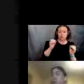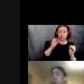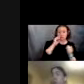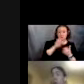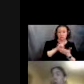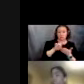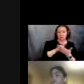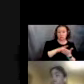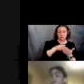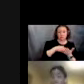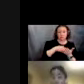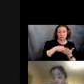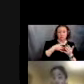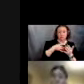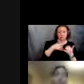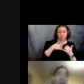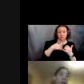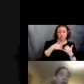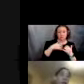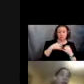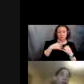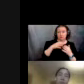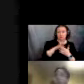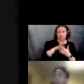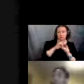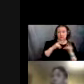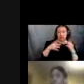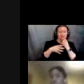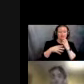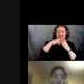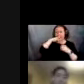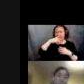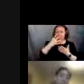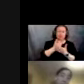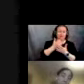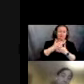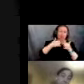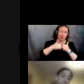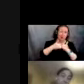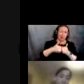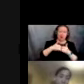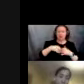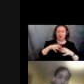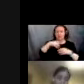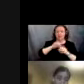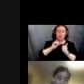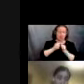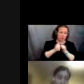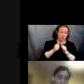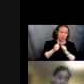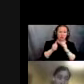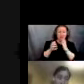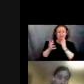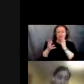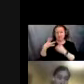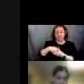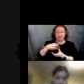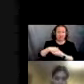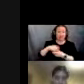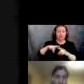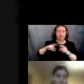kids won all kinds of awards at school. They participated in sports. He held lots of positions in